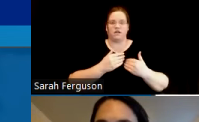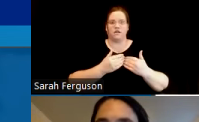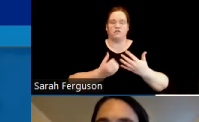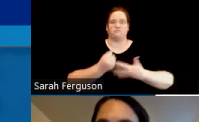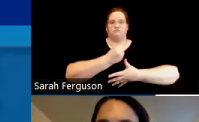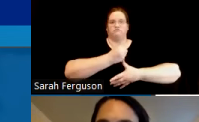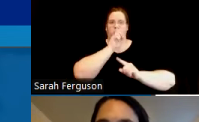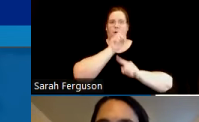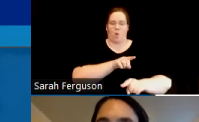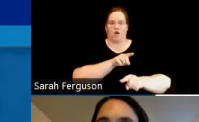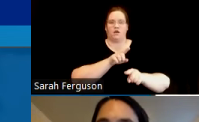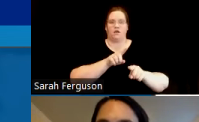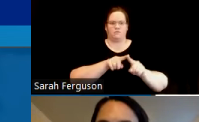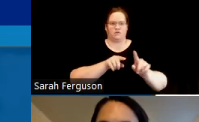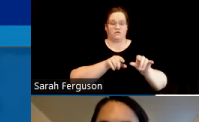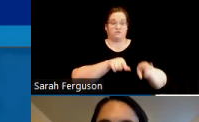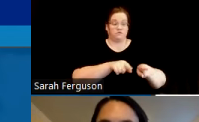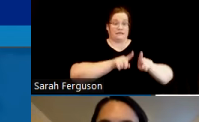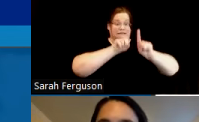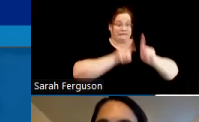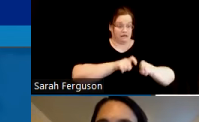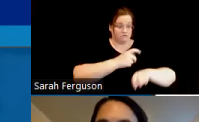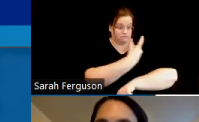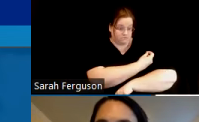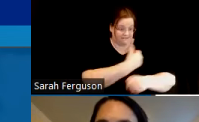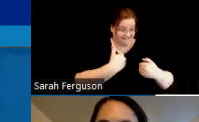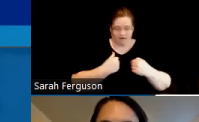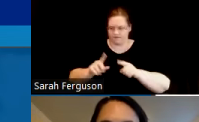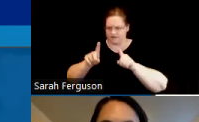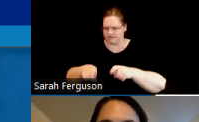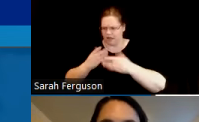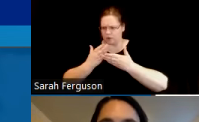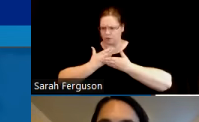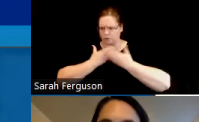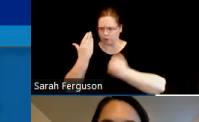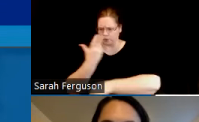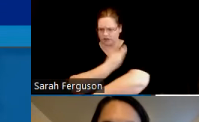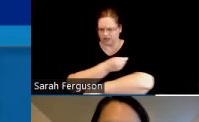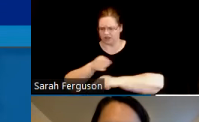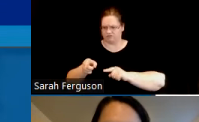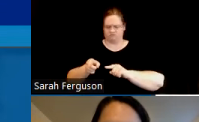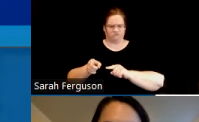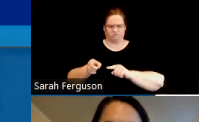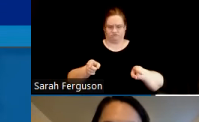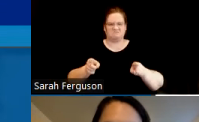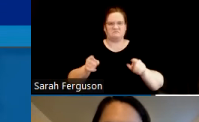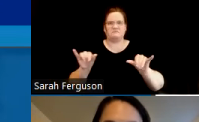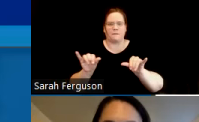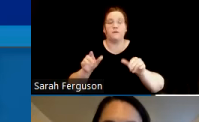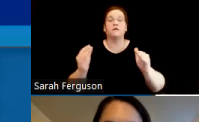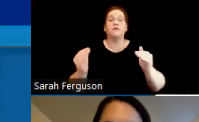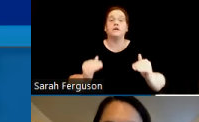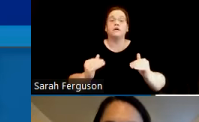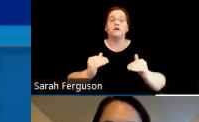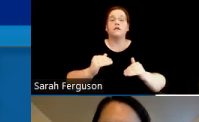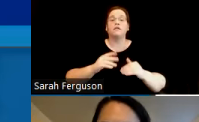in the placebo group. A small amount of diarrhea and a very small amount of fever